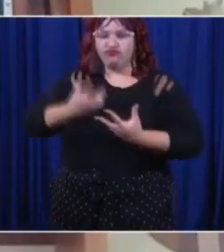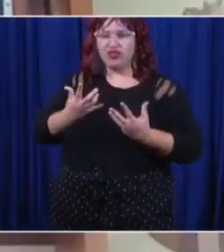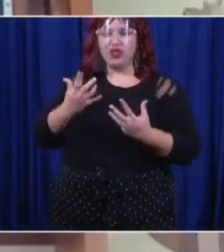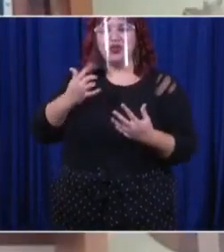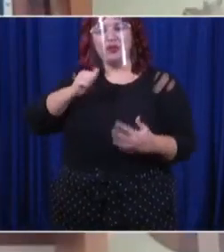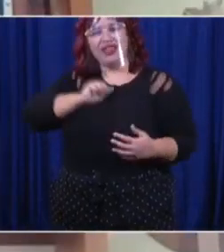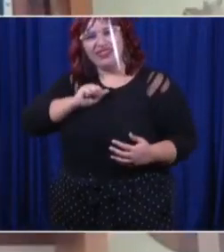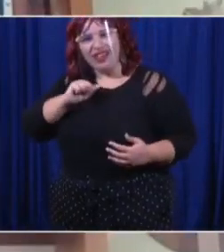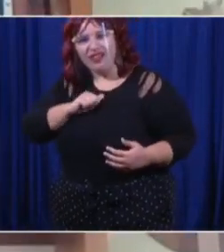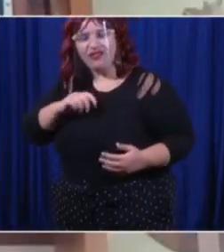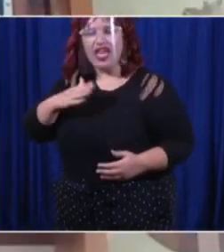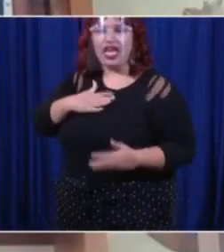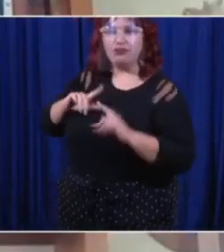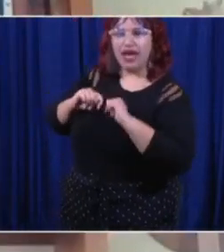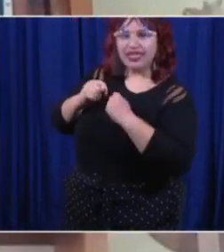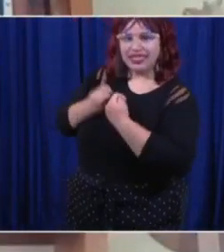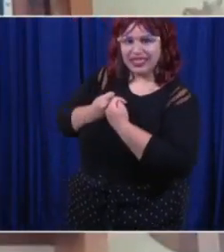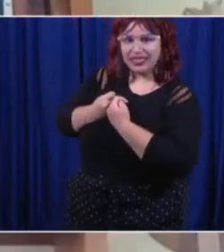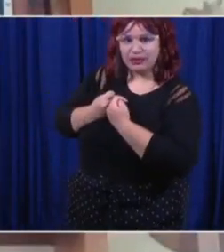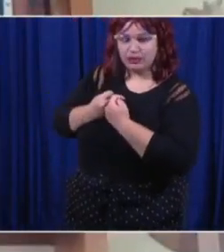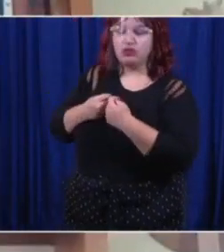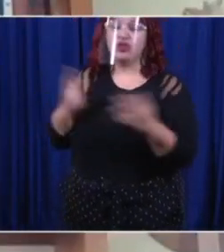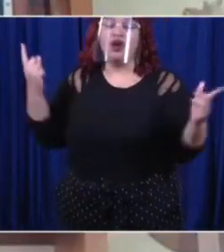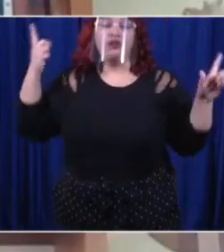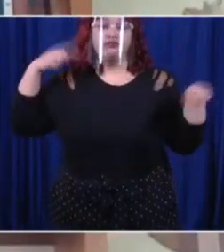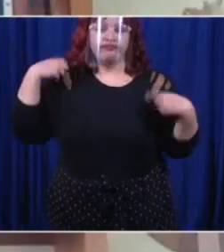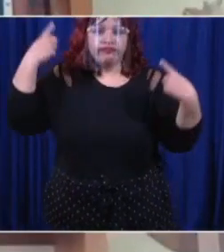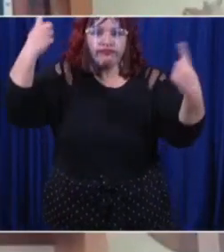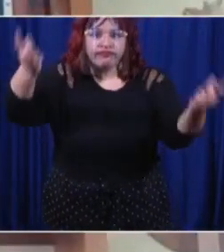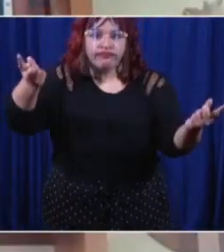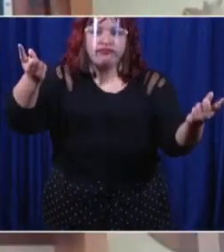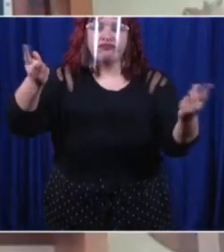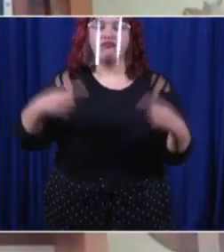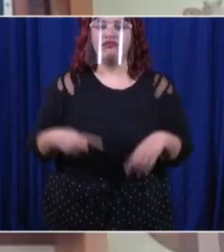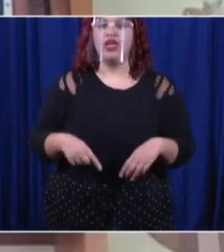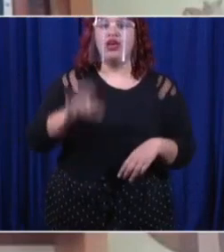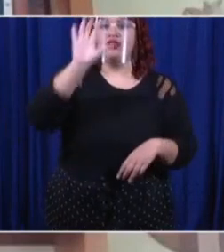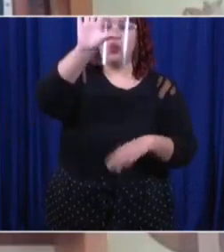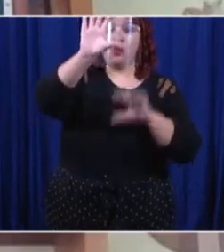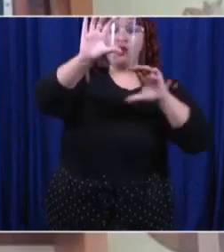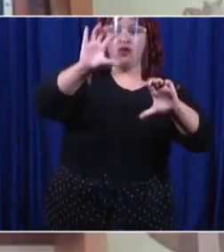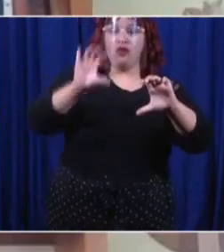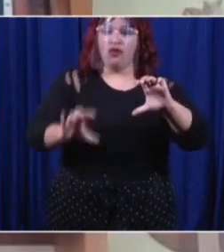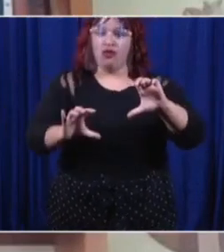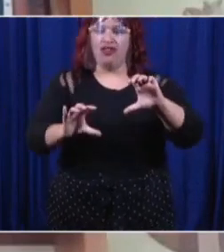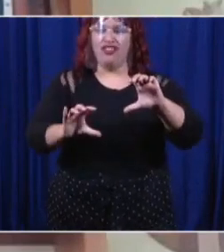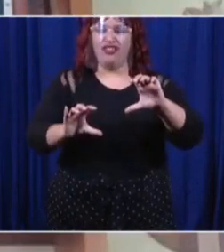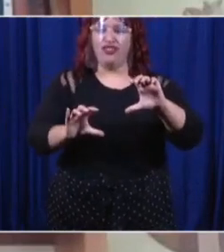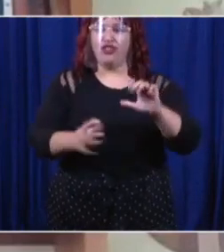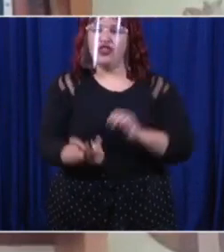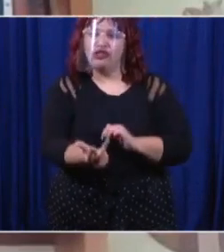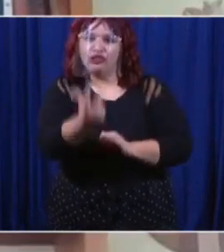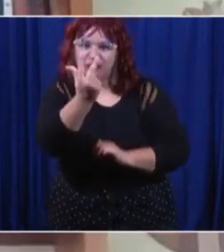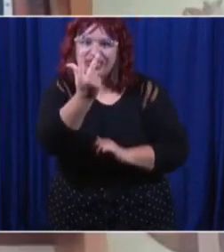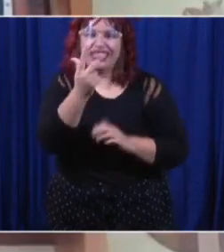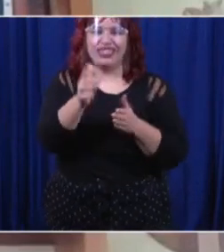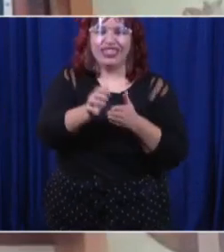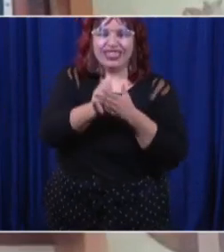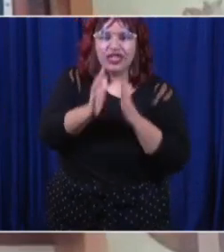So they have been, these three lead hospitals, three lead doctors have been very